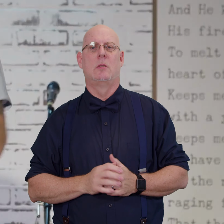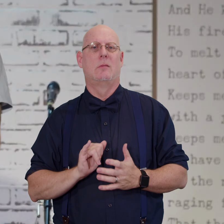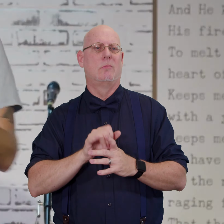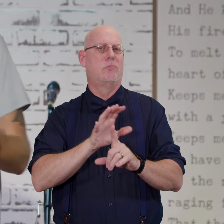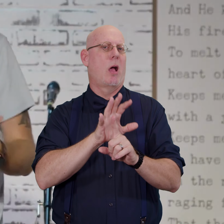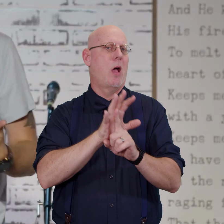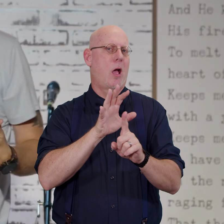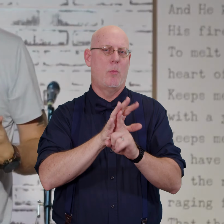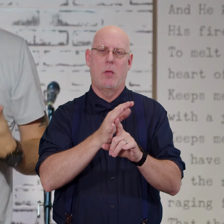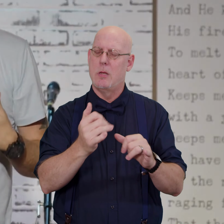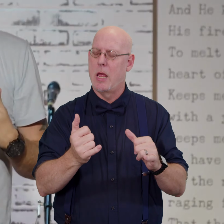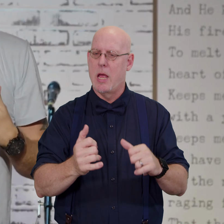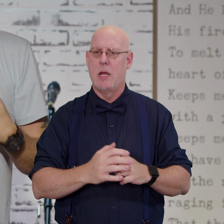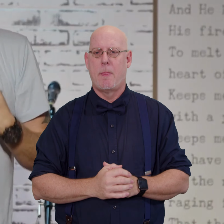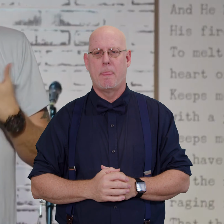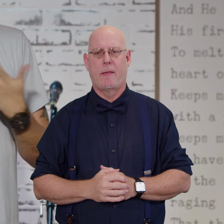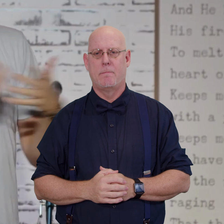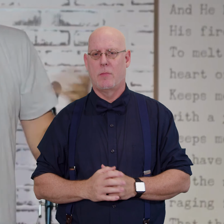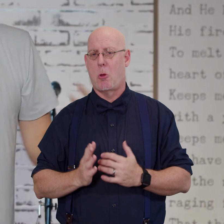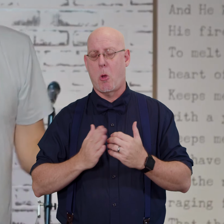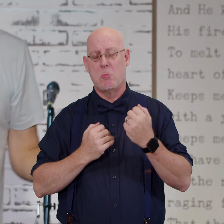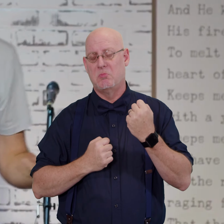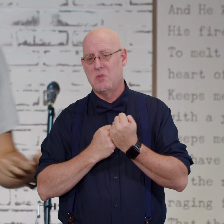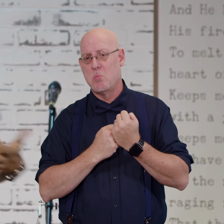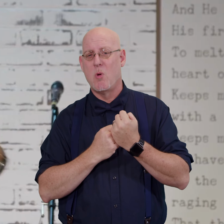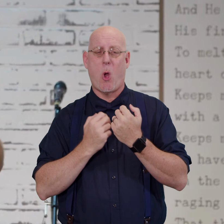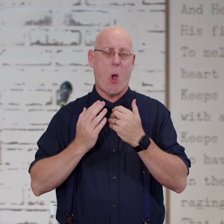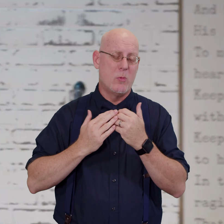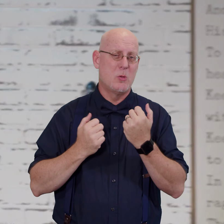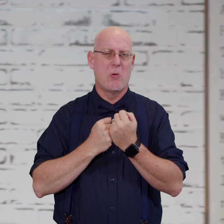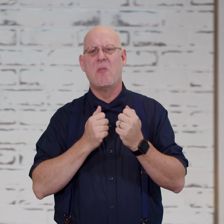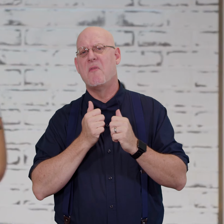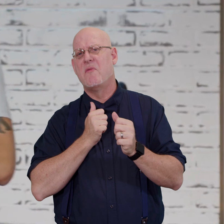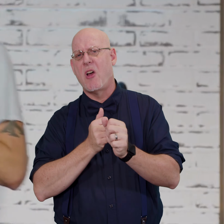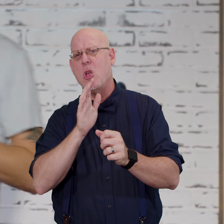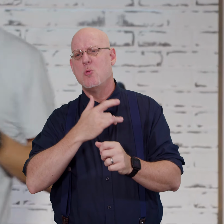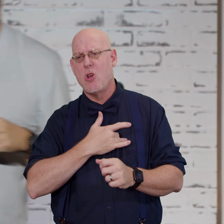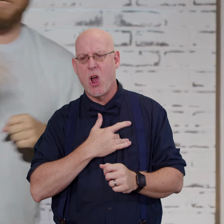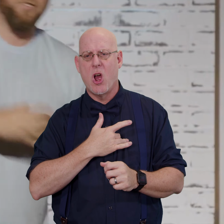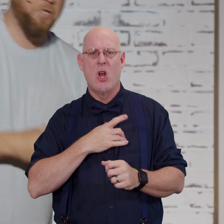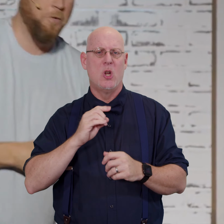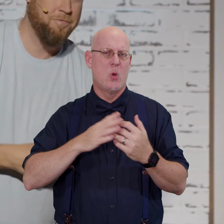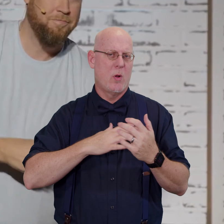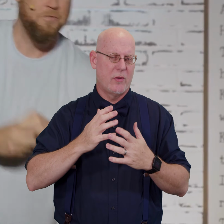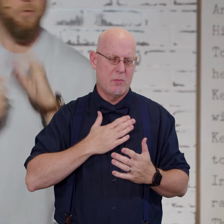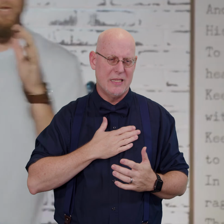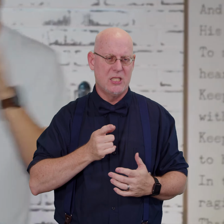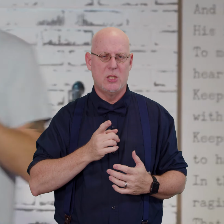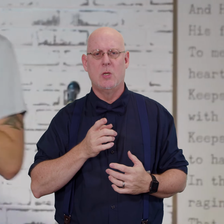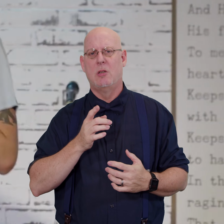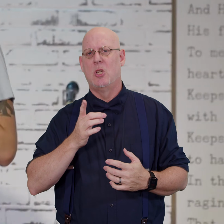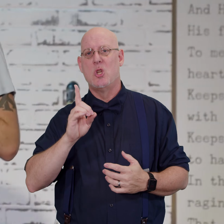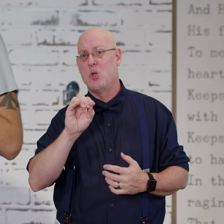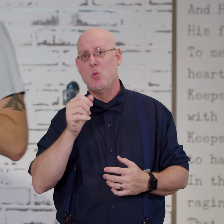very popular in our day. We almost affirm that even in the church. Follow your heart. Do what pleases you. Do